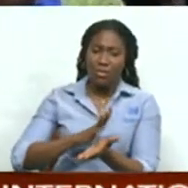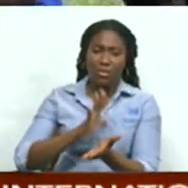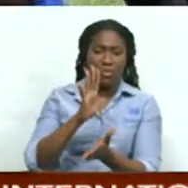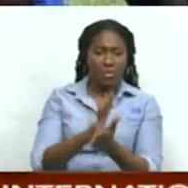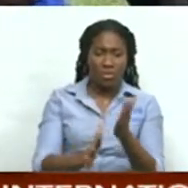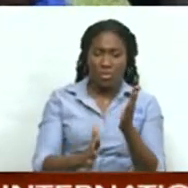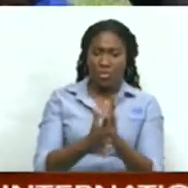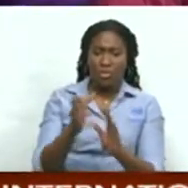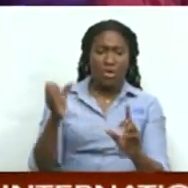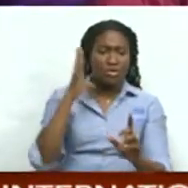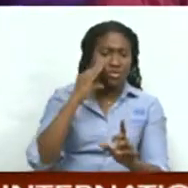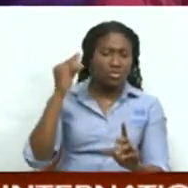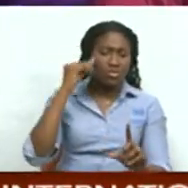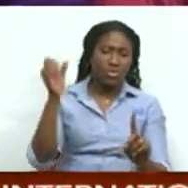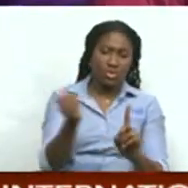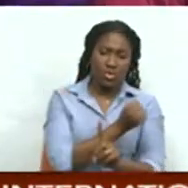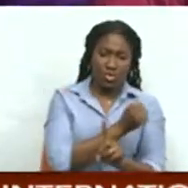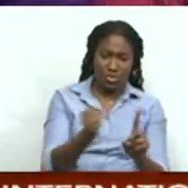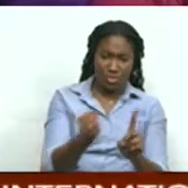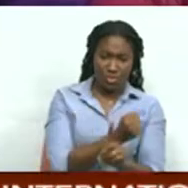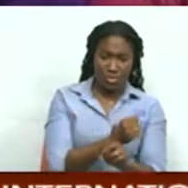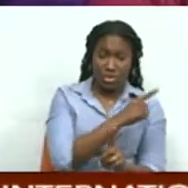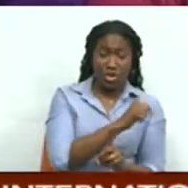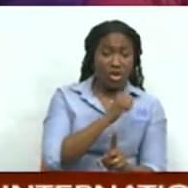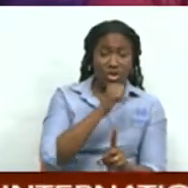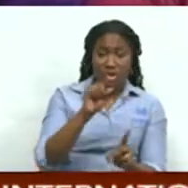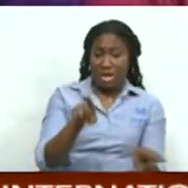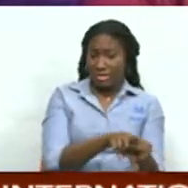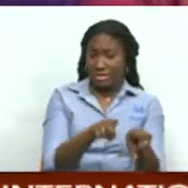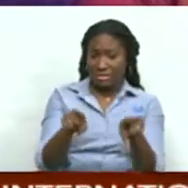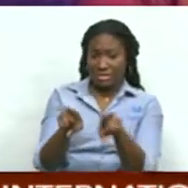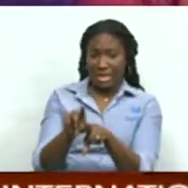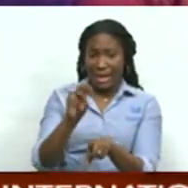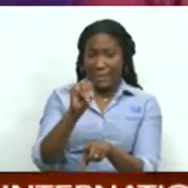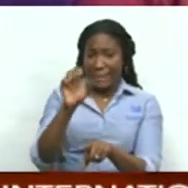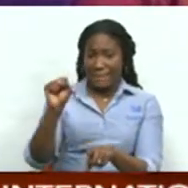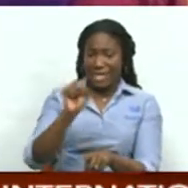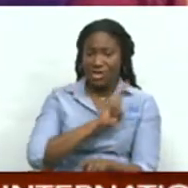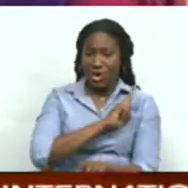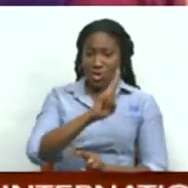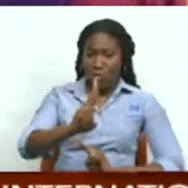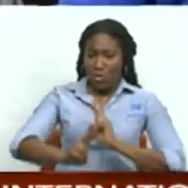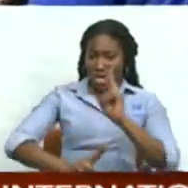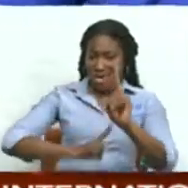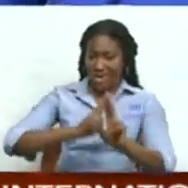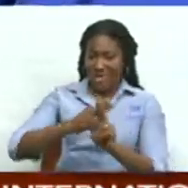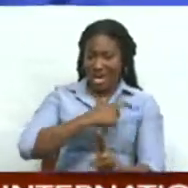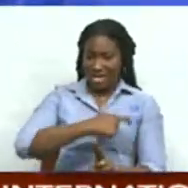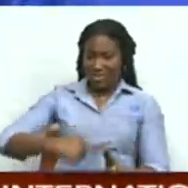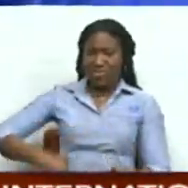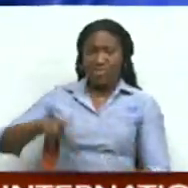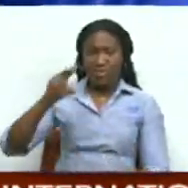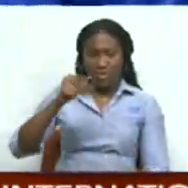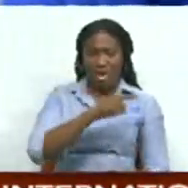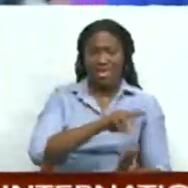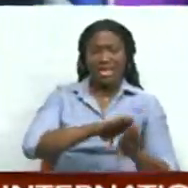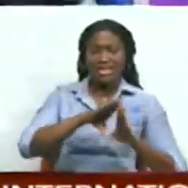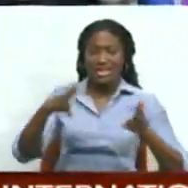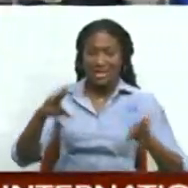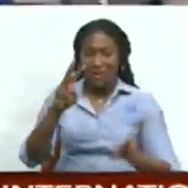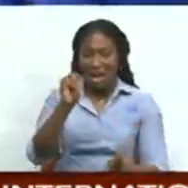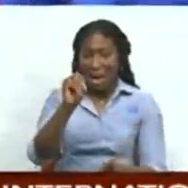to be confused with the Miss Universe pageant, National Director Alveda Mayer says Mrs. Universe TND is now